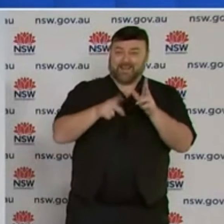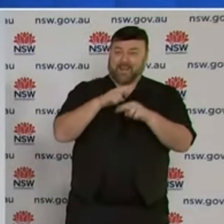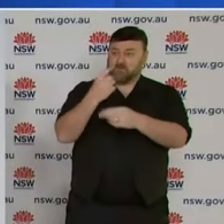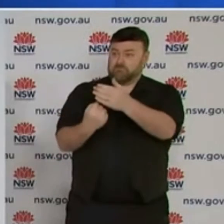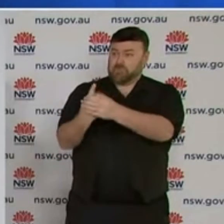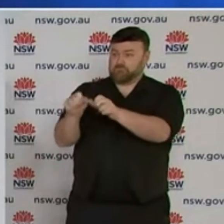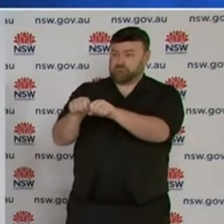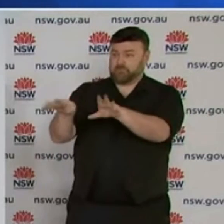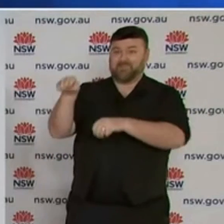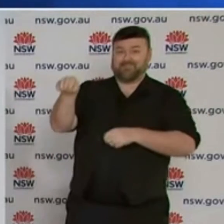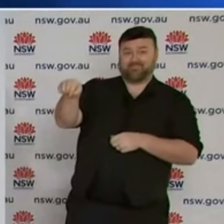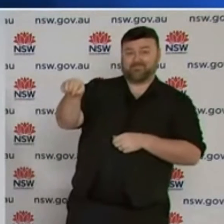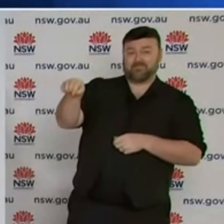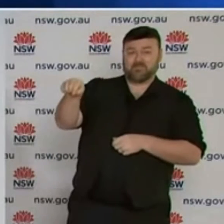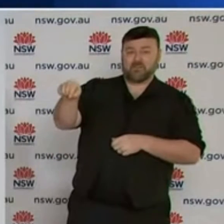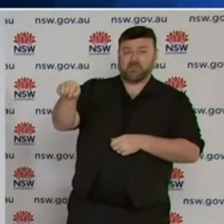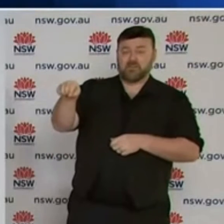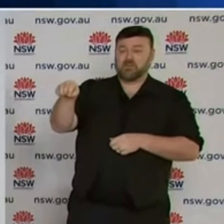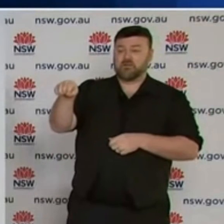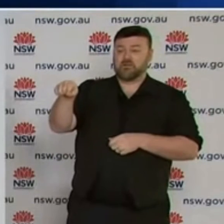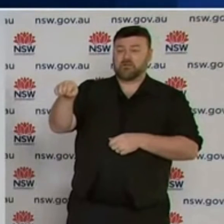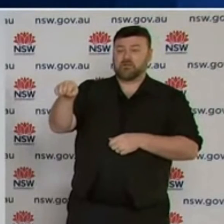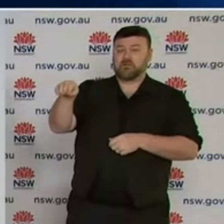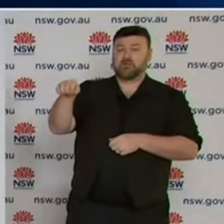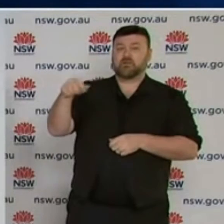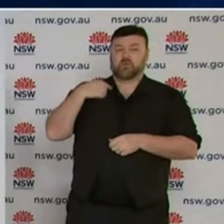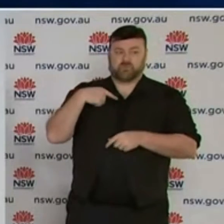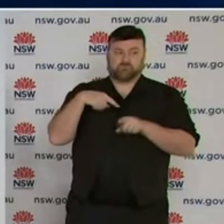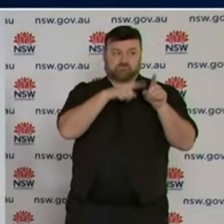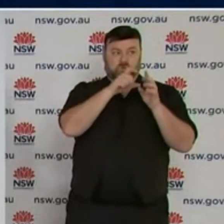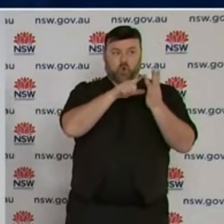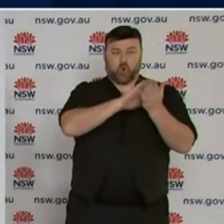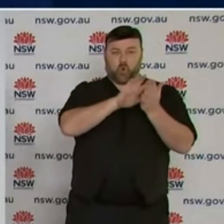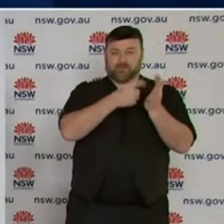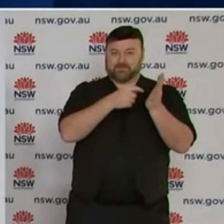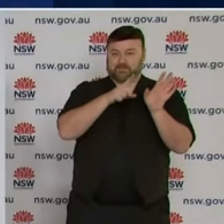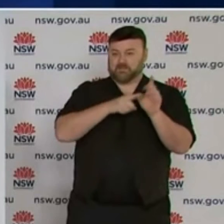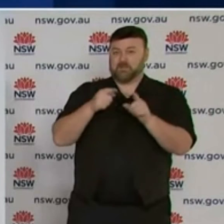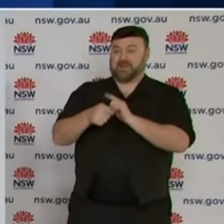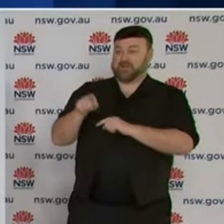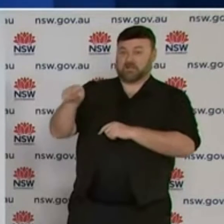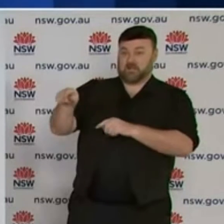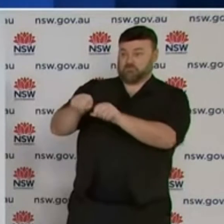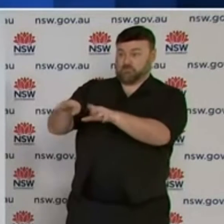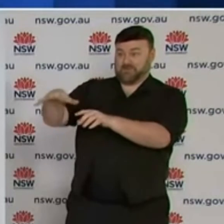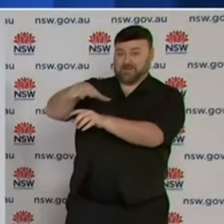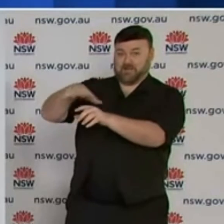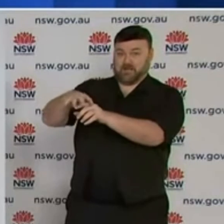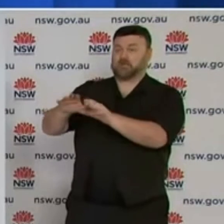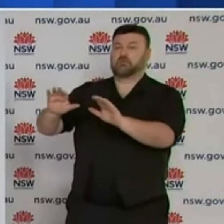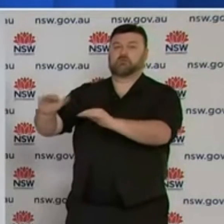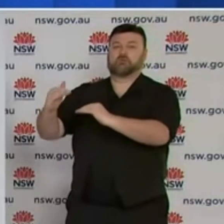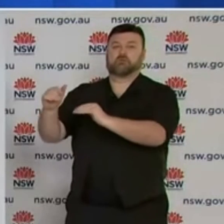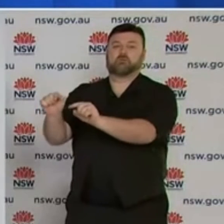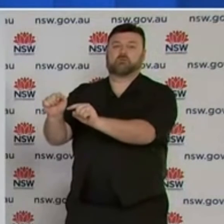particular community where there's a very high number of case numbers and they're increasing, you would potentially limit people's movements to within their LGA